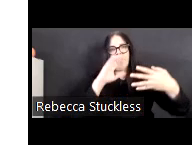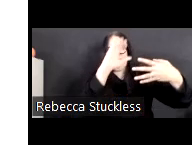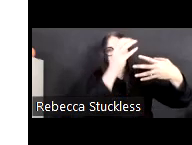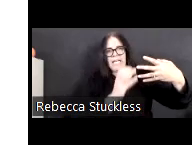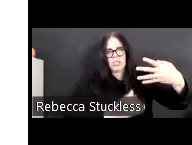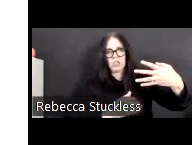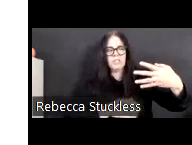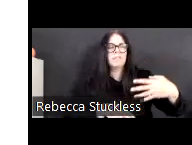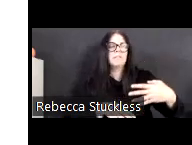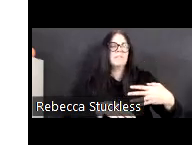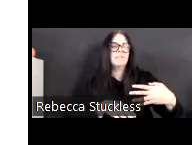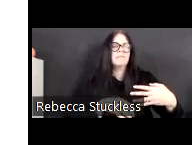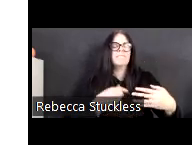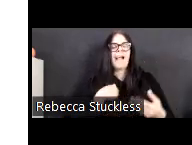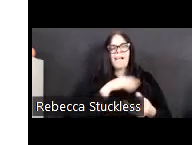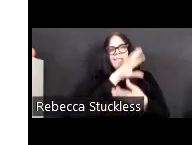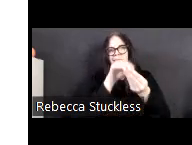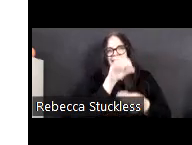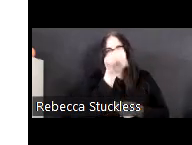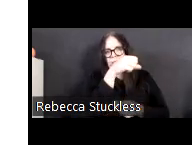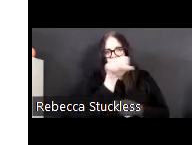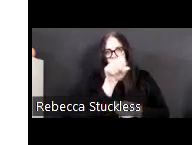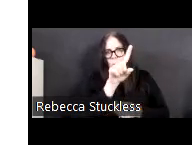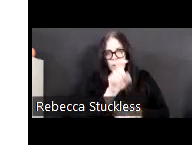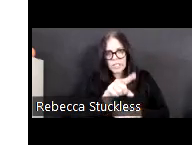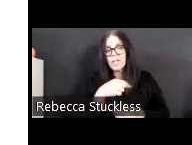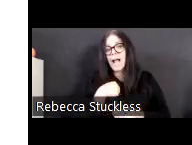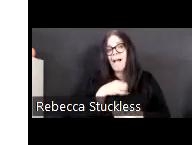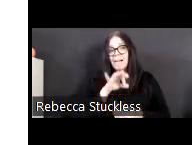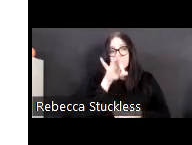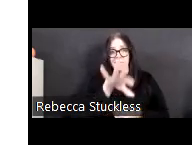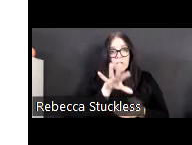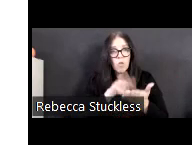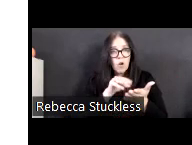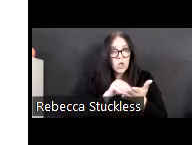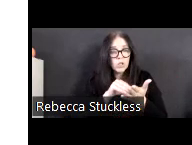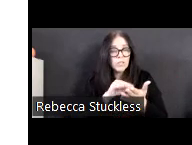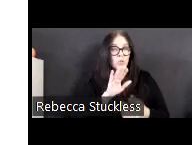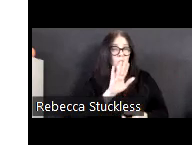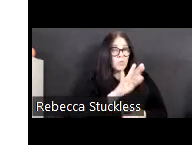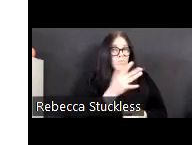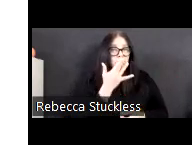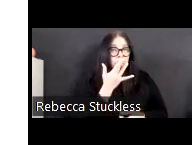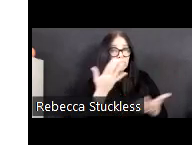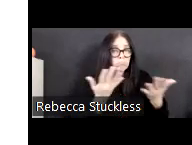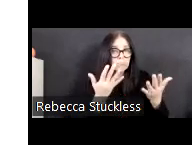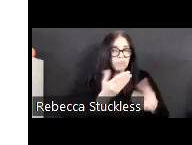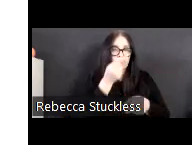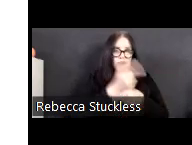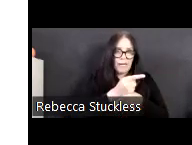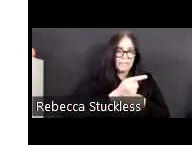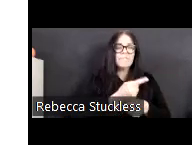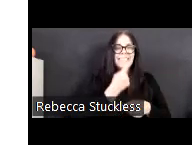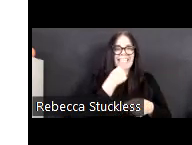set of yes/no questions, and I just tell learners whatever is right for you, say yes. If no, say